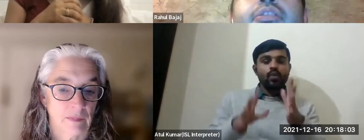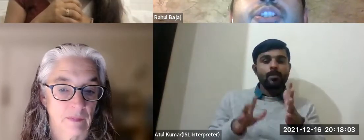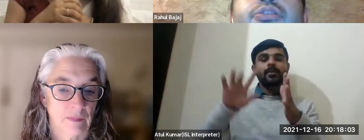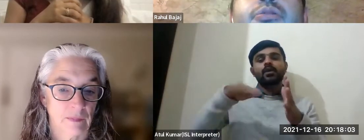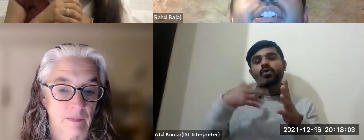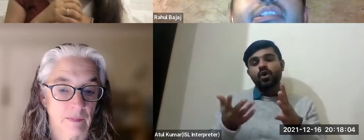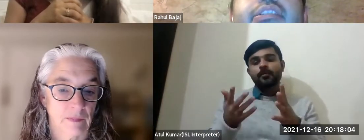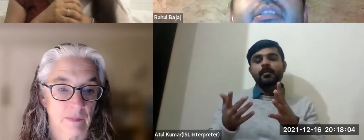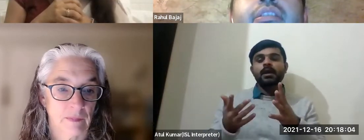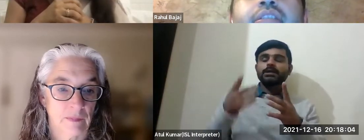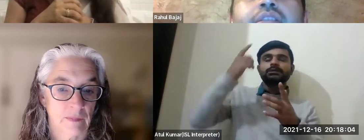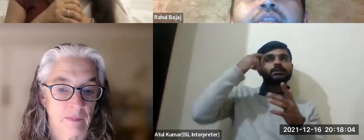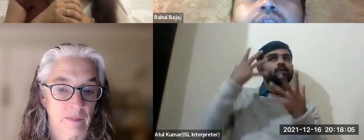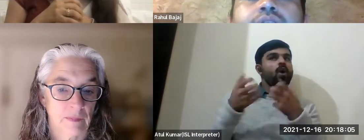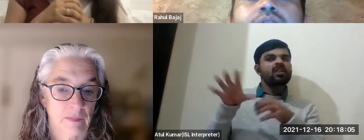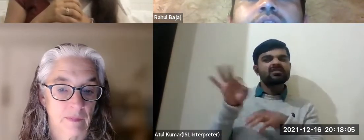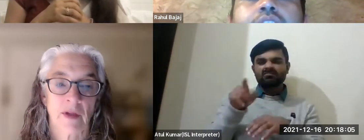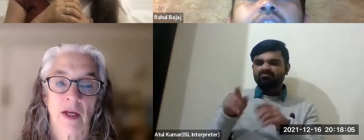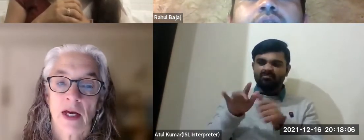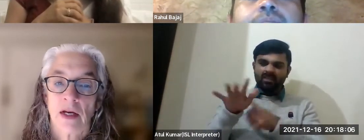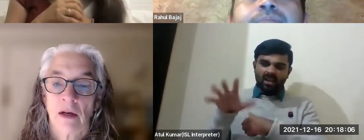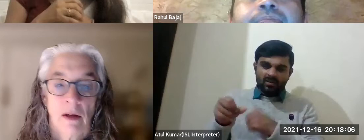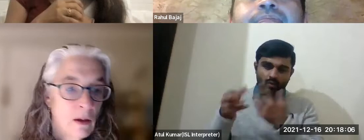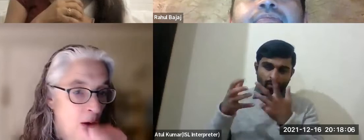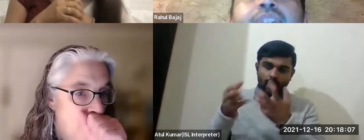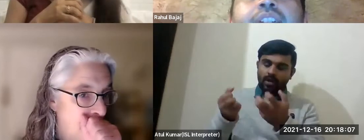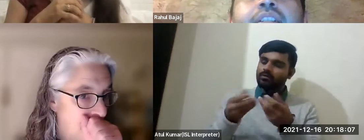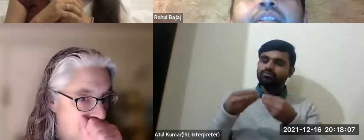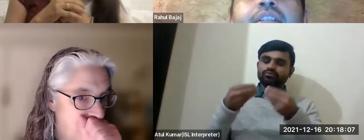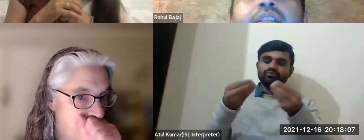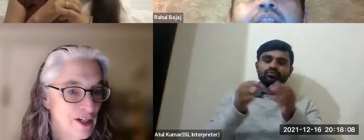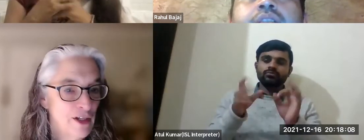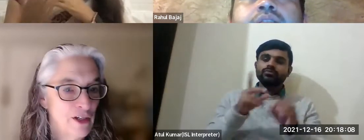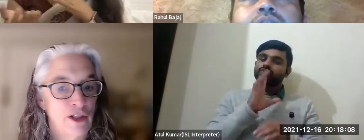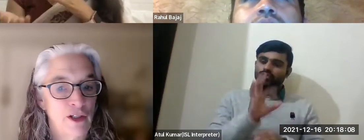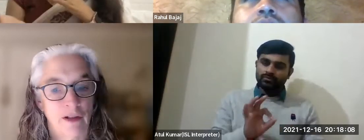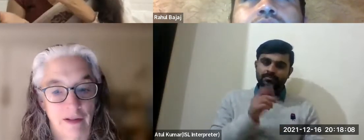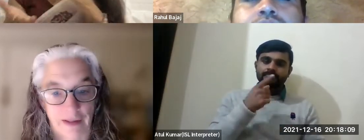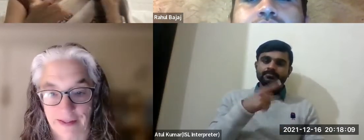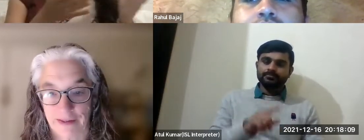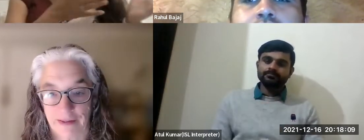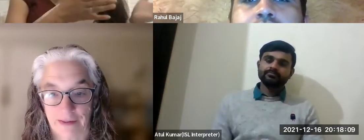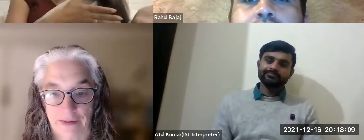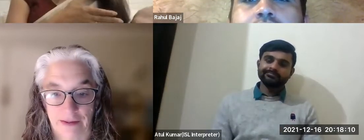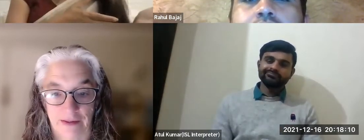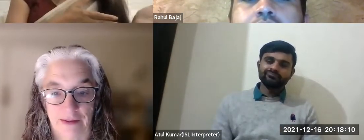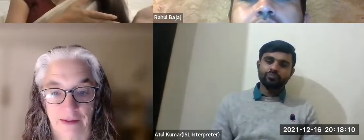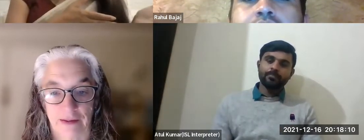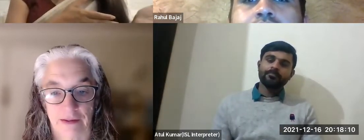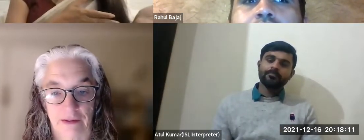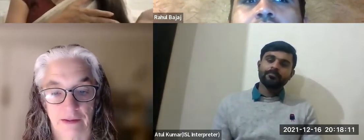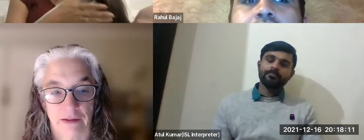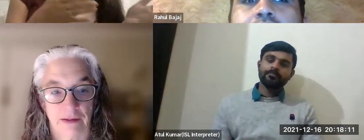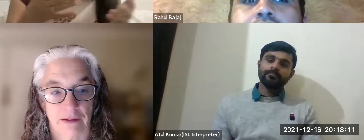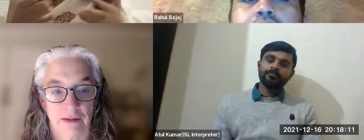by conscious choice. That's true. You hit it Yeah, on the nail. yeah, So now it's an opportunity to take Lainey's